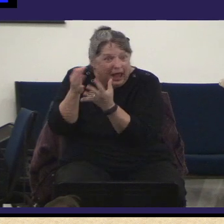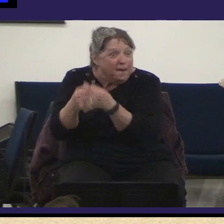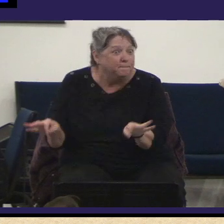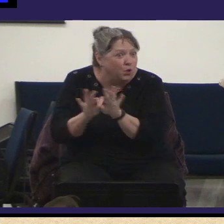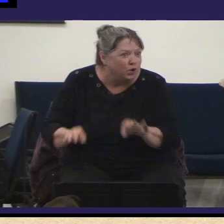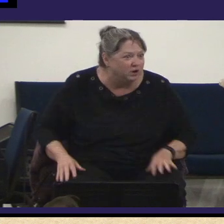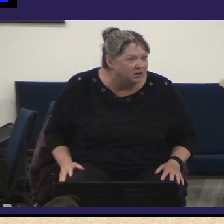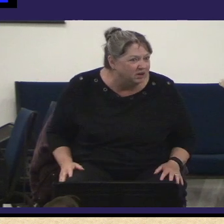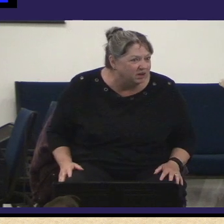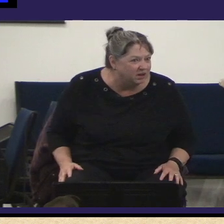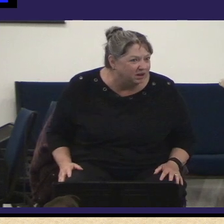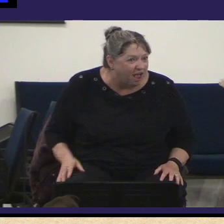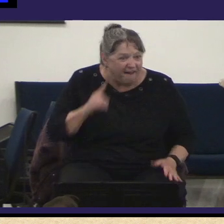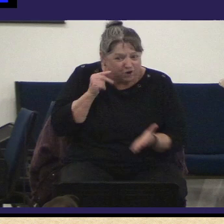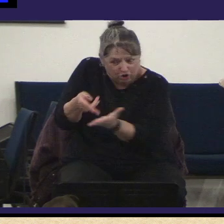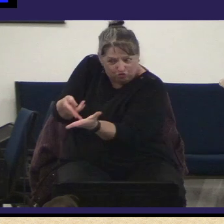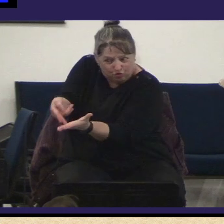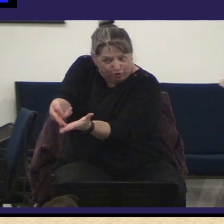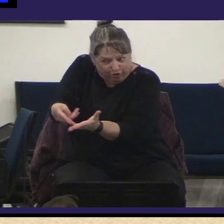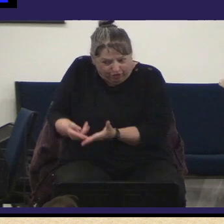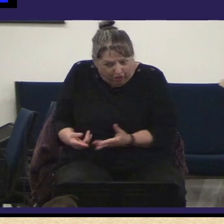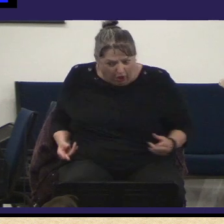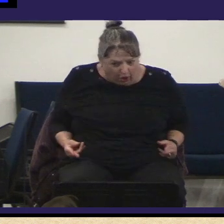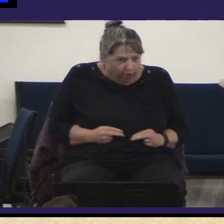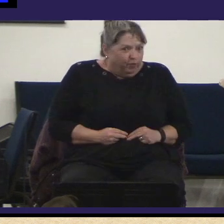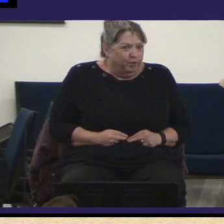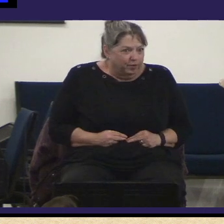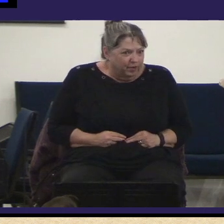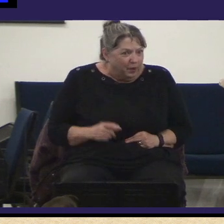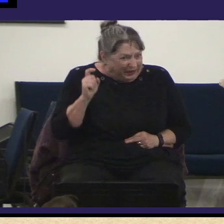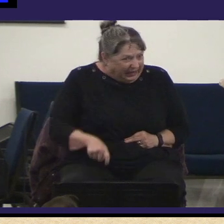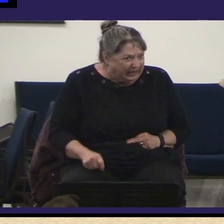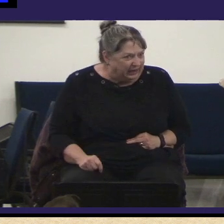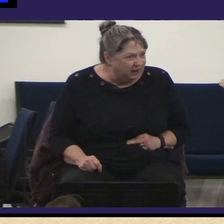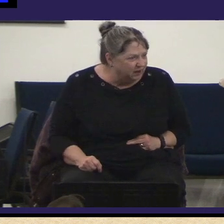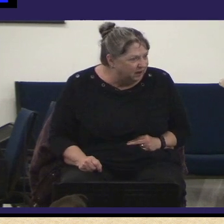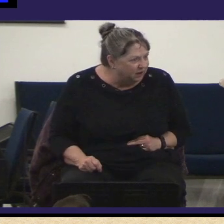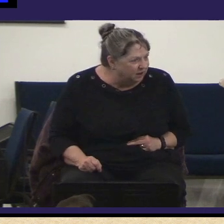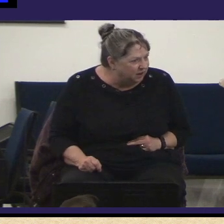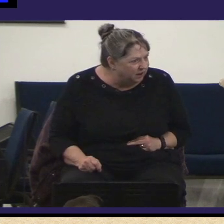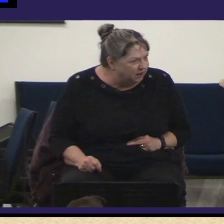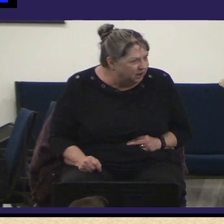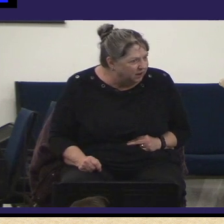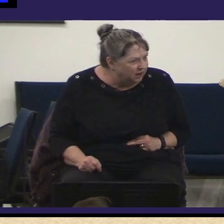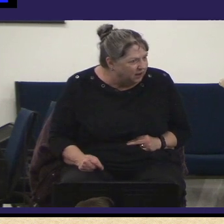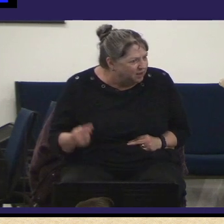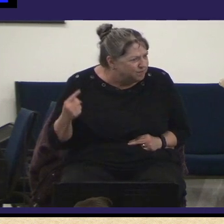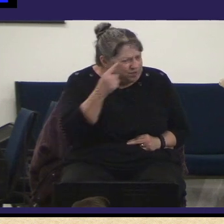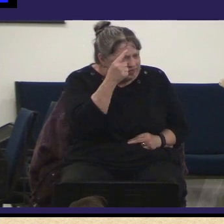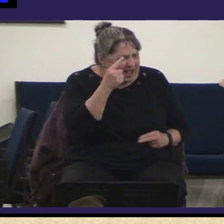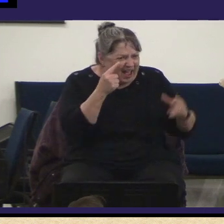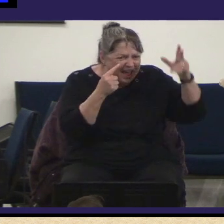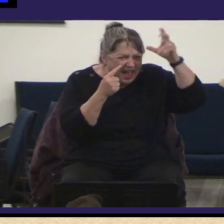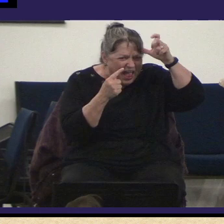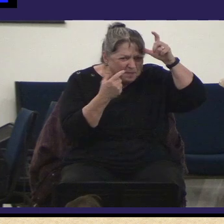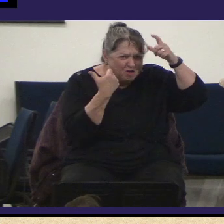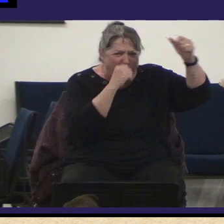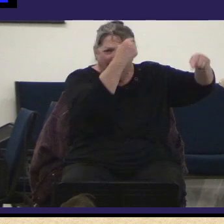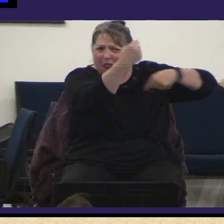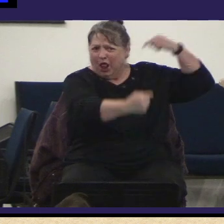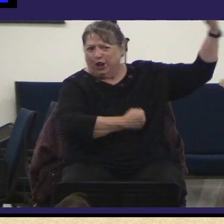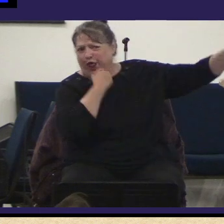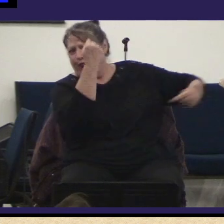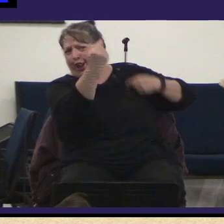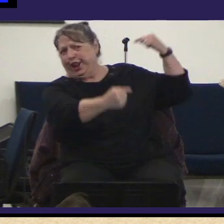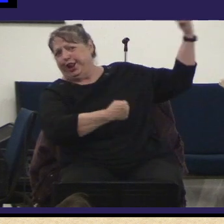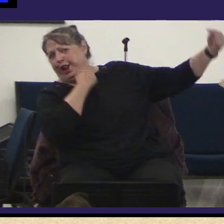In other words, we will not be able to protect his attack because one of the pieces of the armor is missing from our